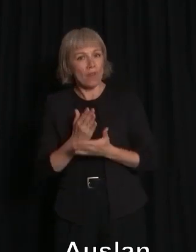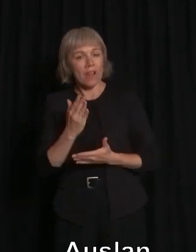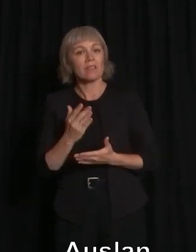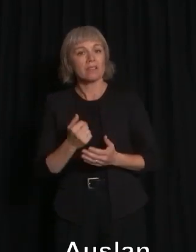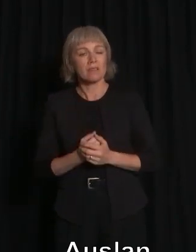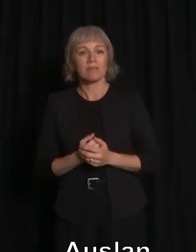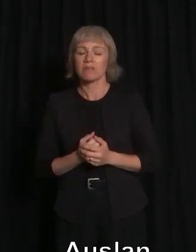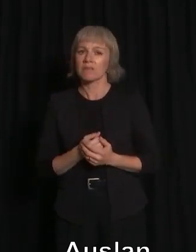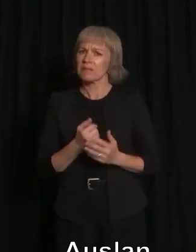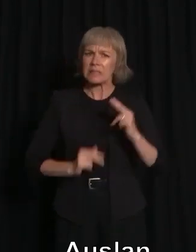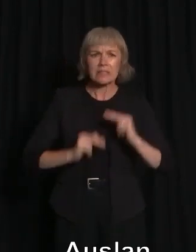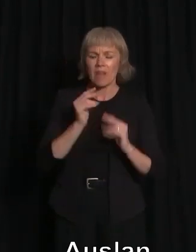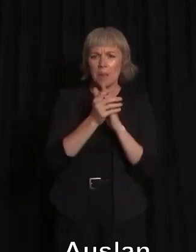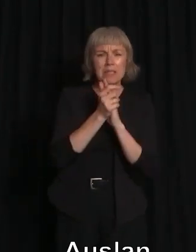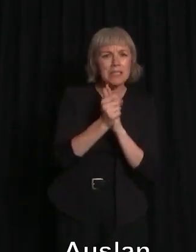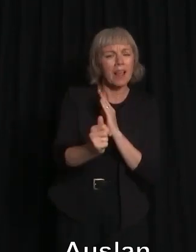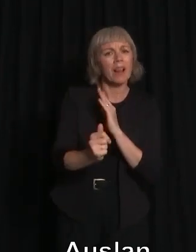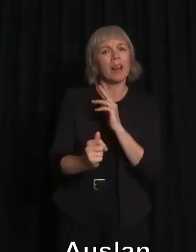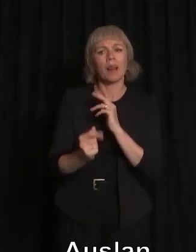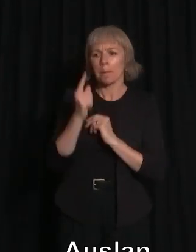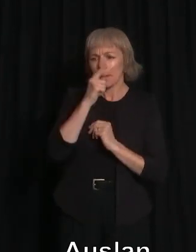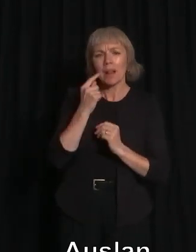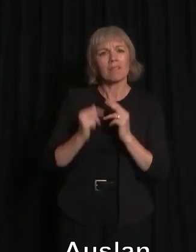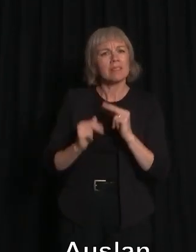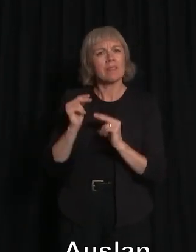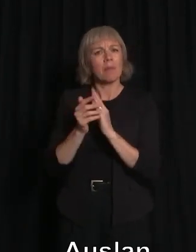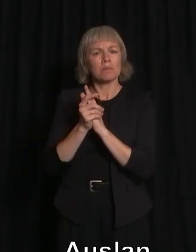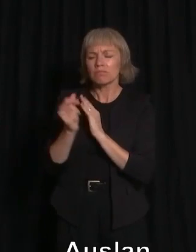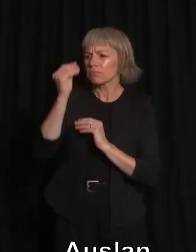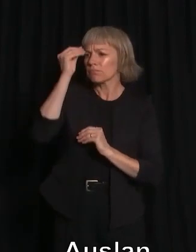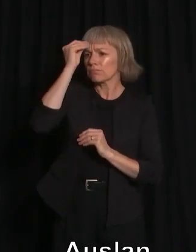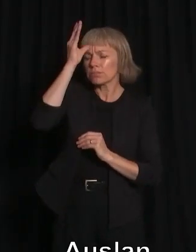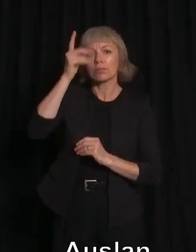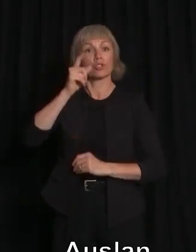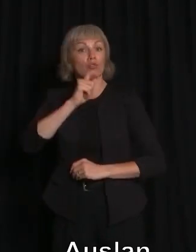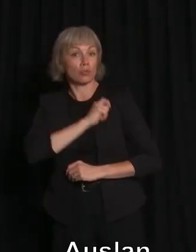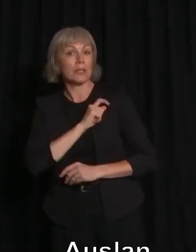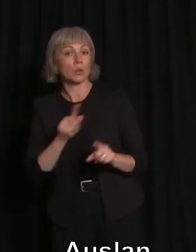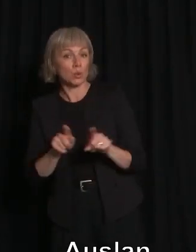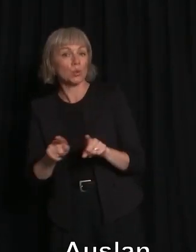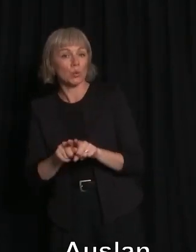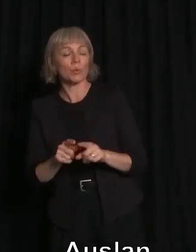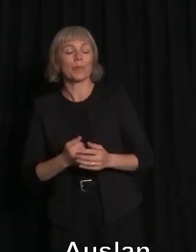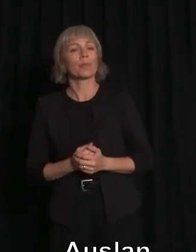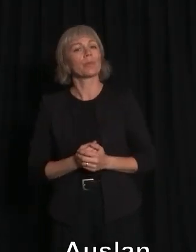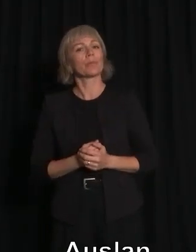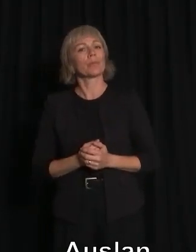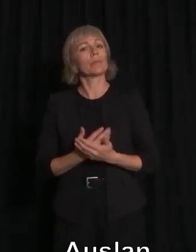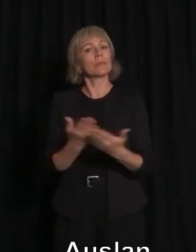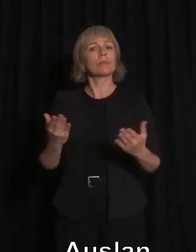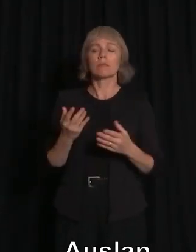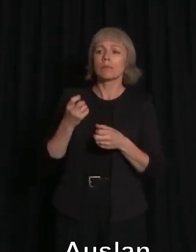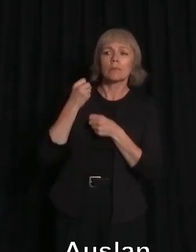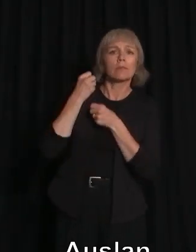extraordinary capacities. They have created trust within and with the persons with lived experience, and they have developed